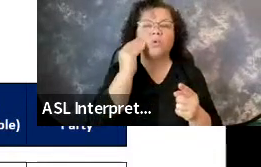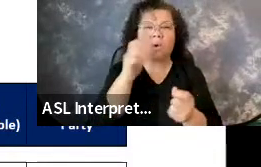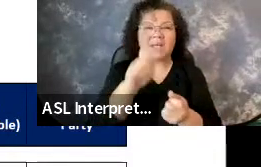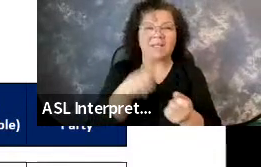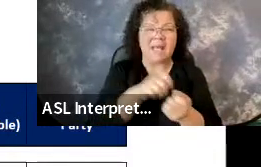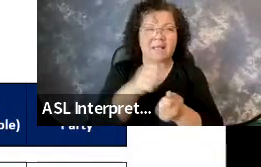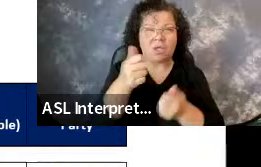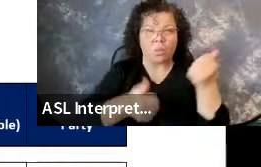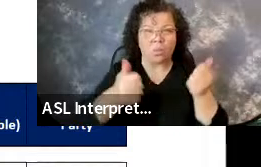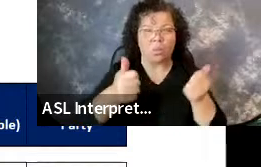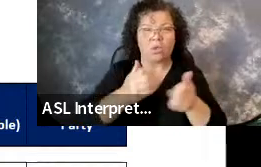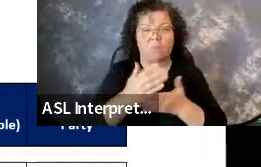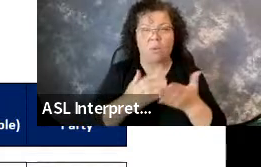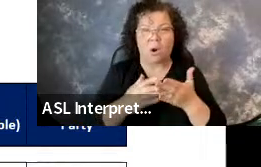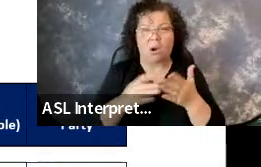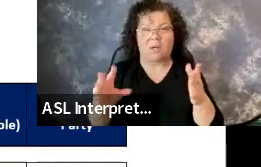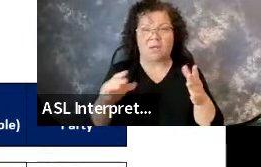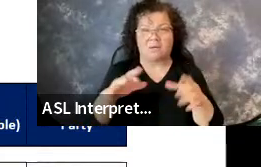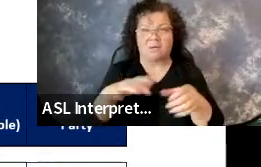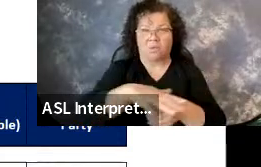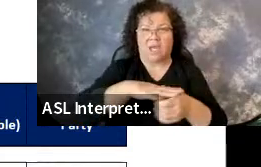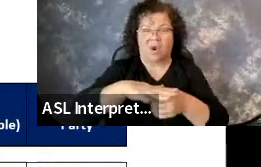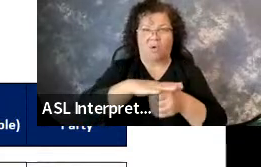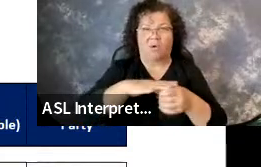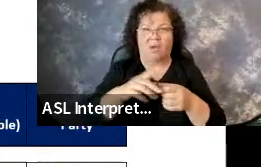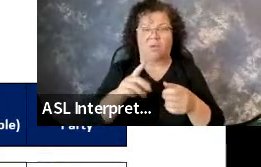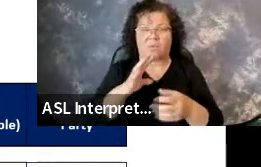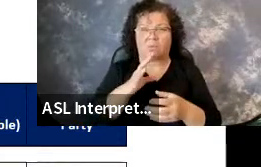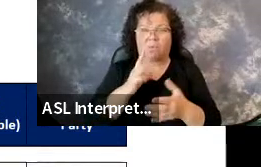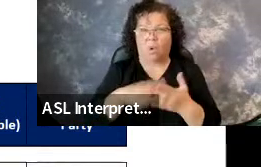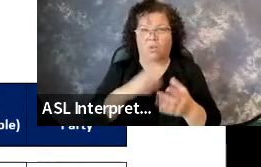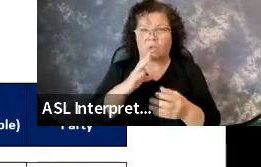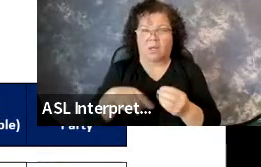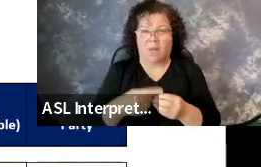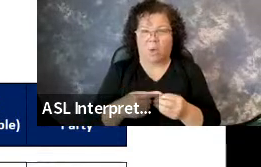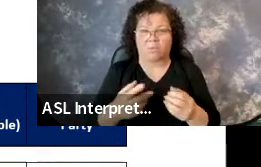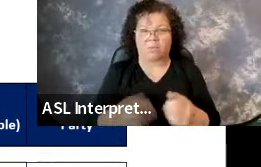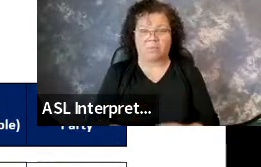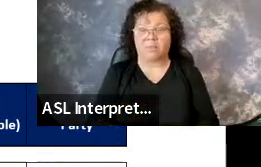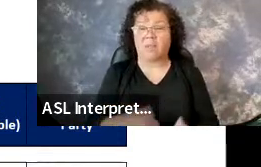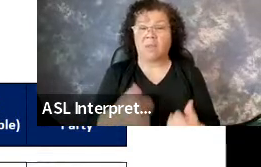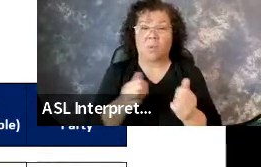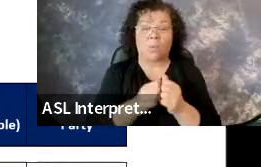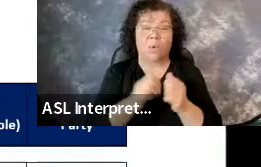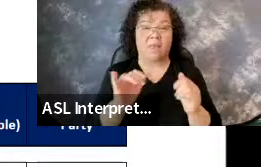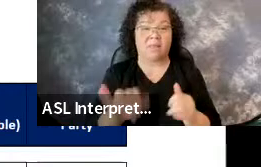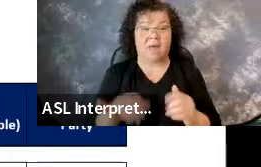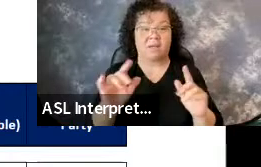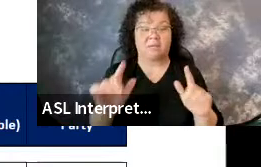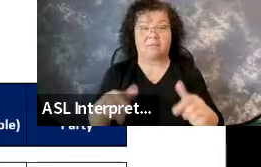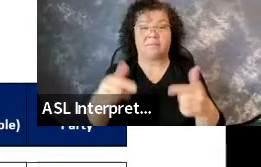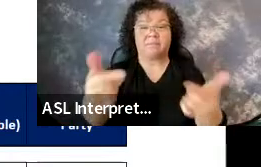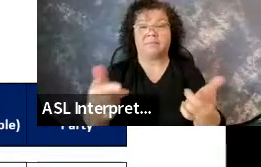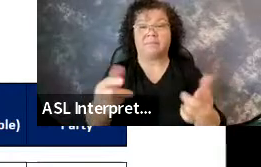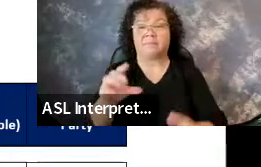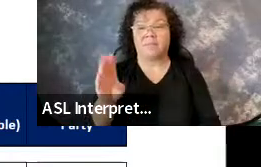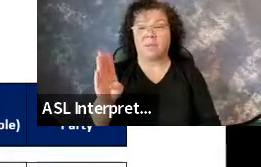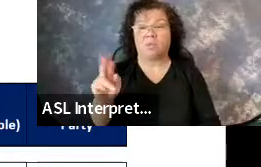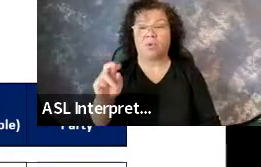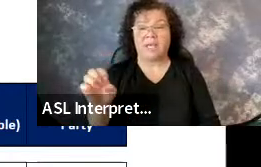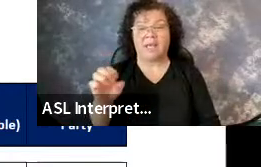just so that it's really clear what we're talking about here. And with that, I will turn it over, or Bree and I